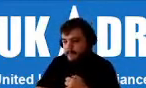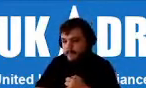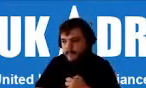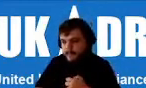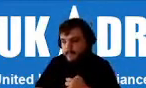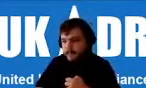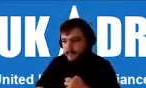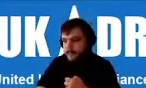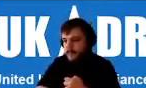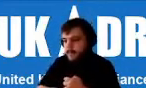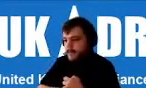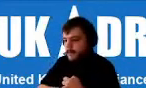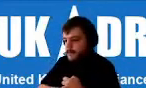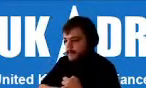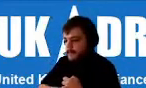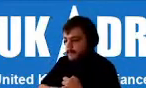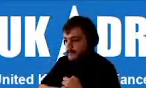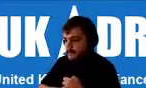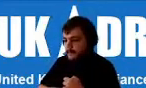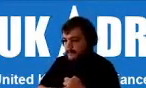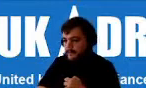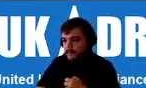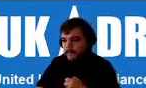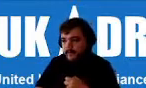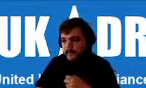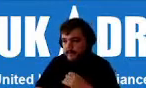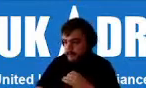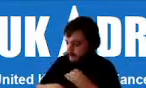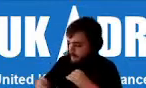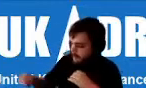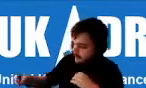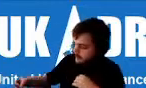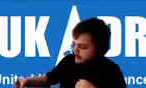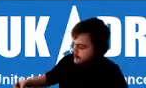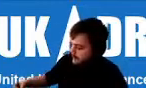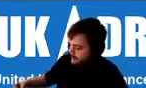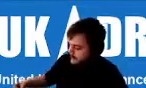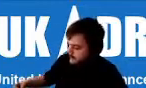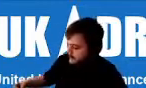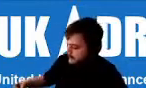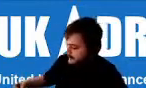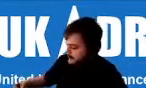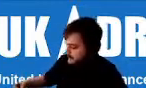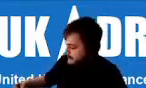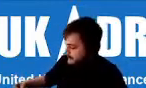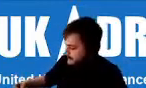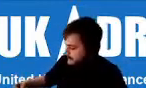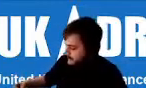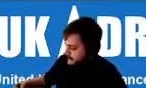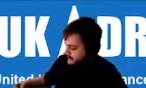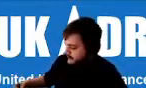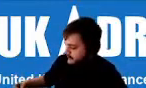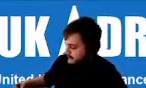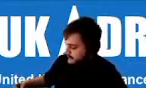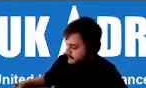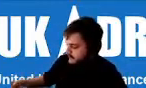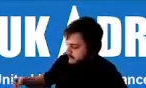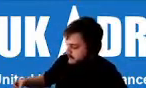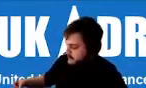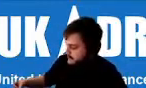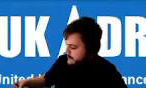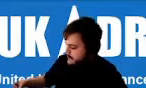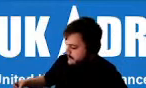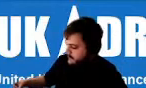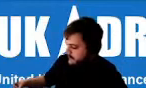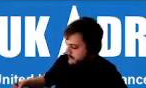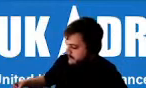smaller eruptions and other things, and I think we can achieve much more by doing so. What we need to be is active in this, and we need